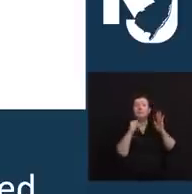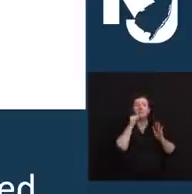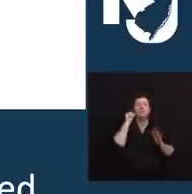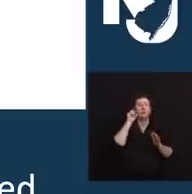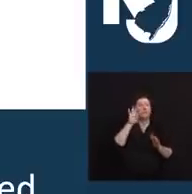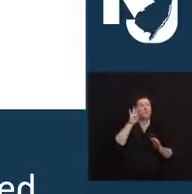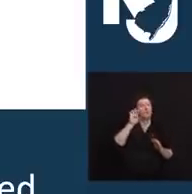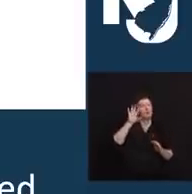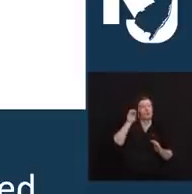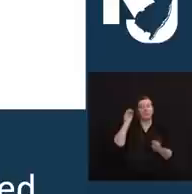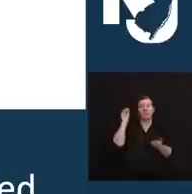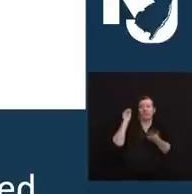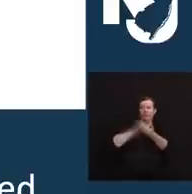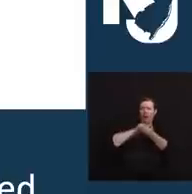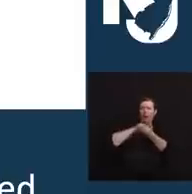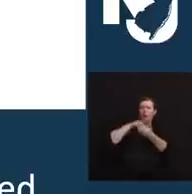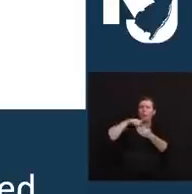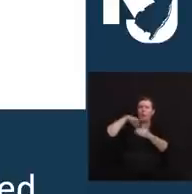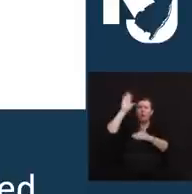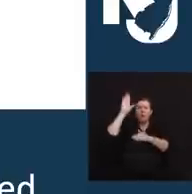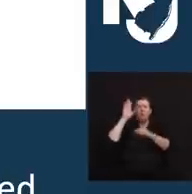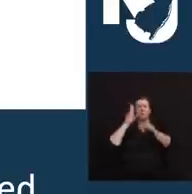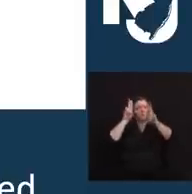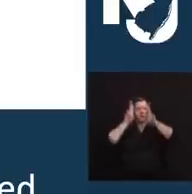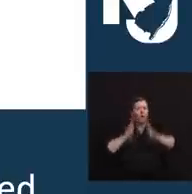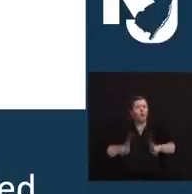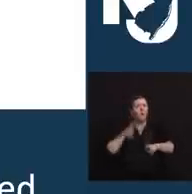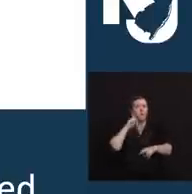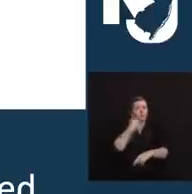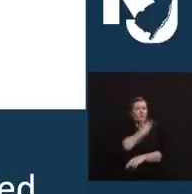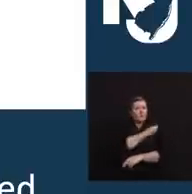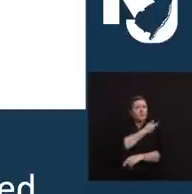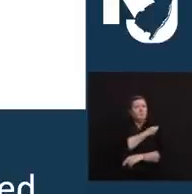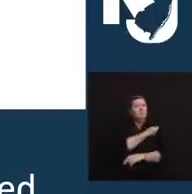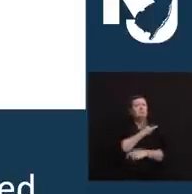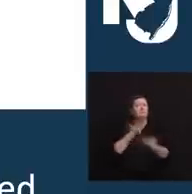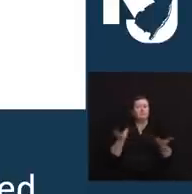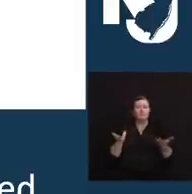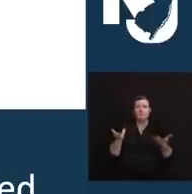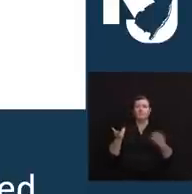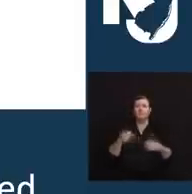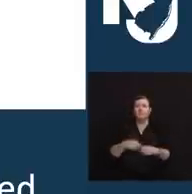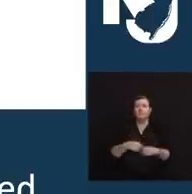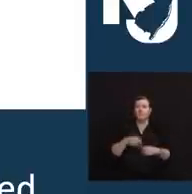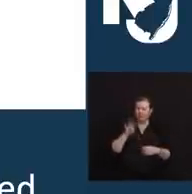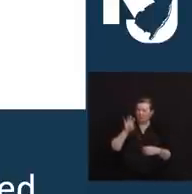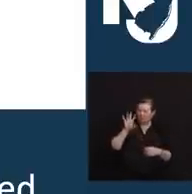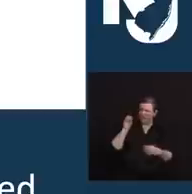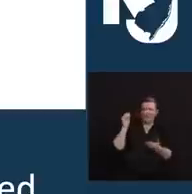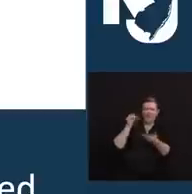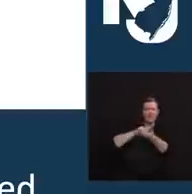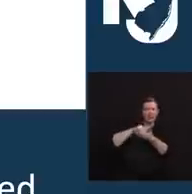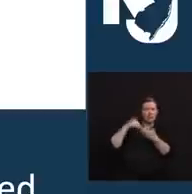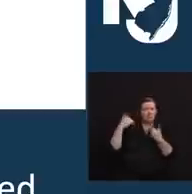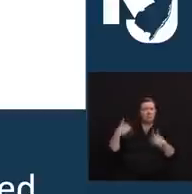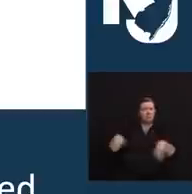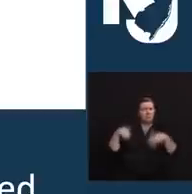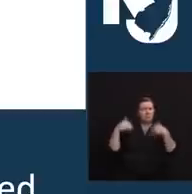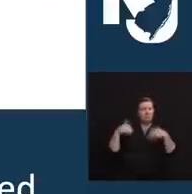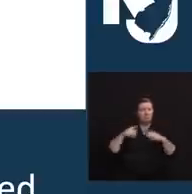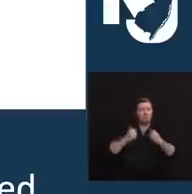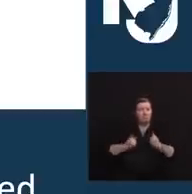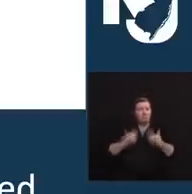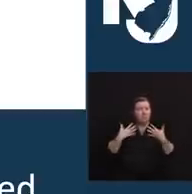450,000 New Jerseyans pre-registered for their vaccinations. That number alone gives us great optimism as we continue to roll out